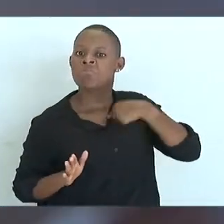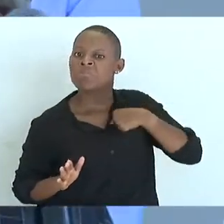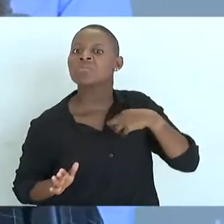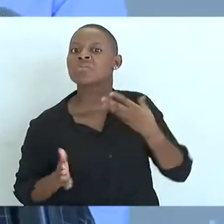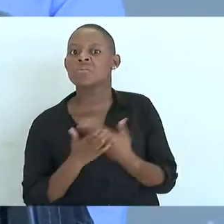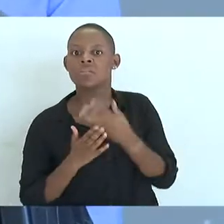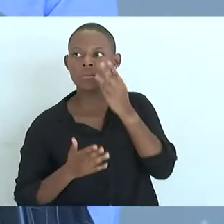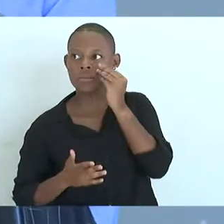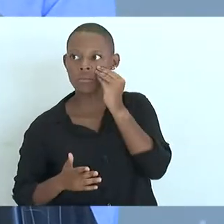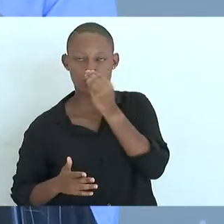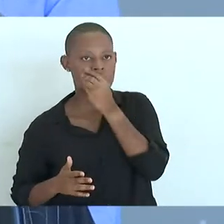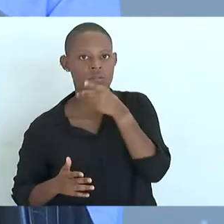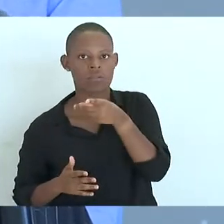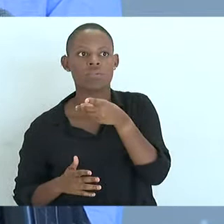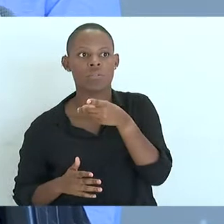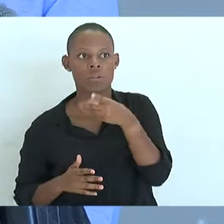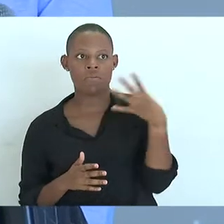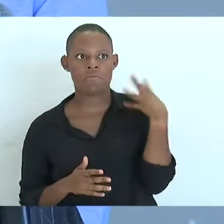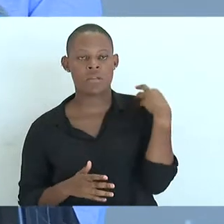Minister and Premier,